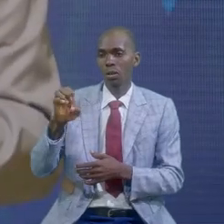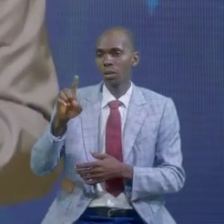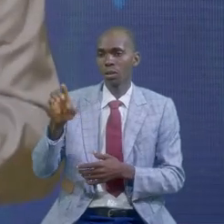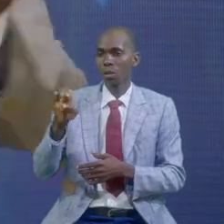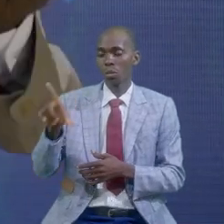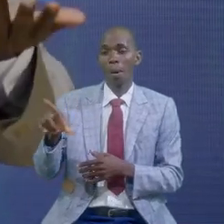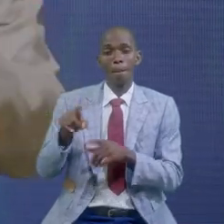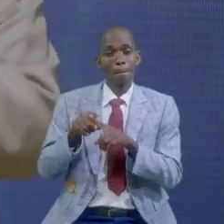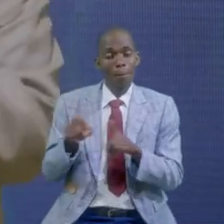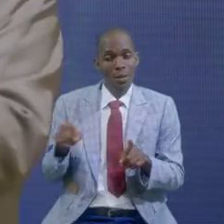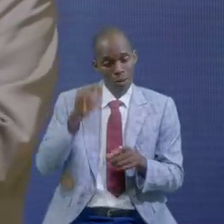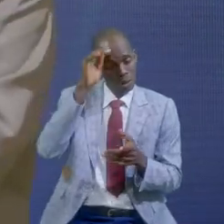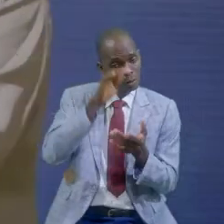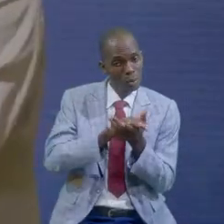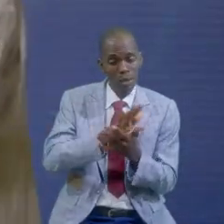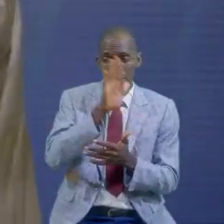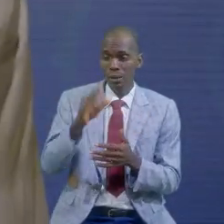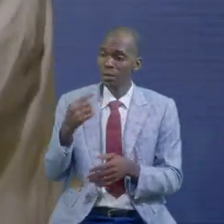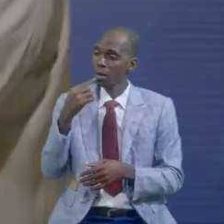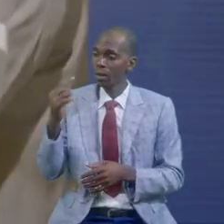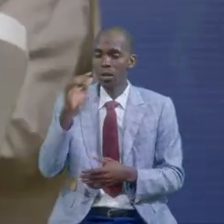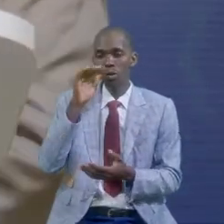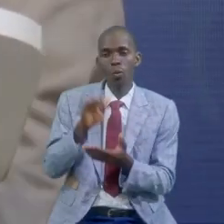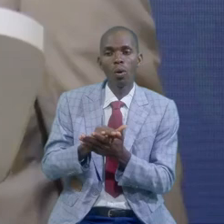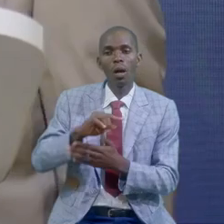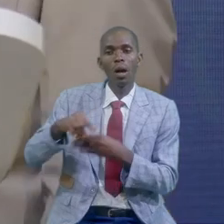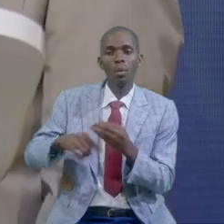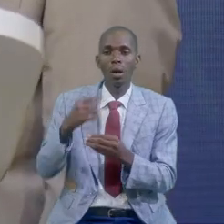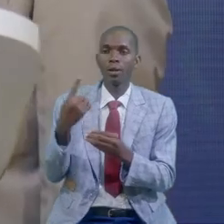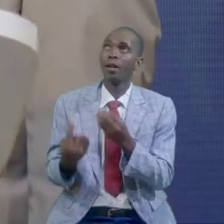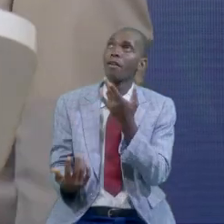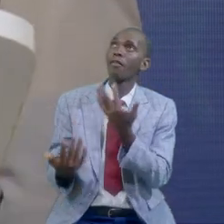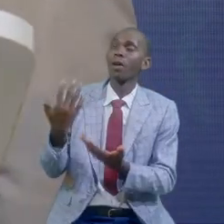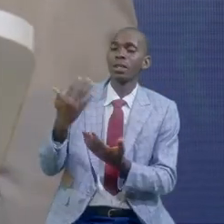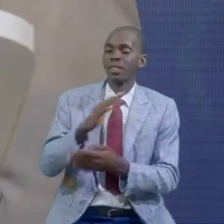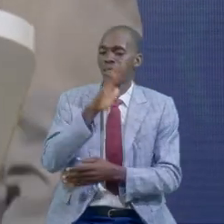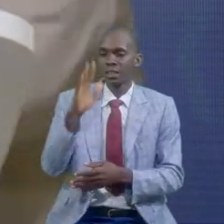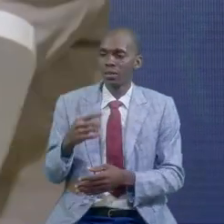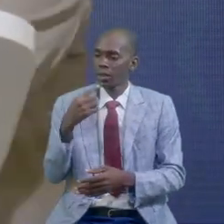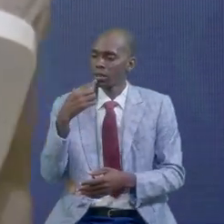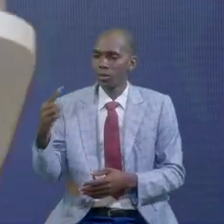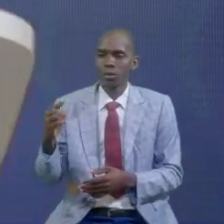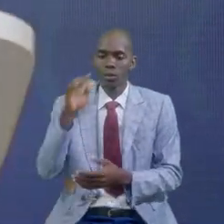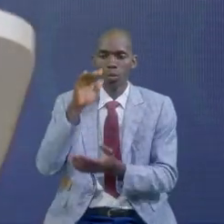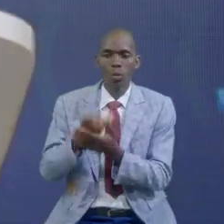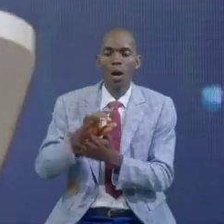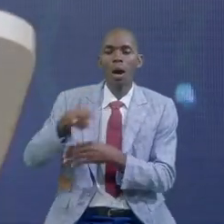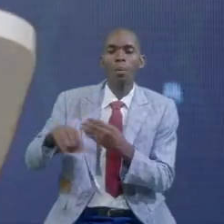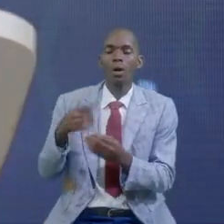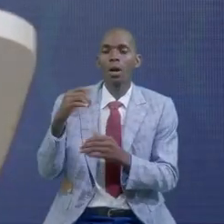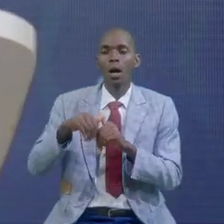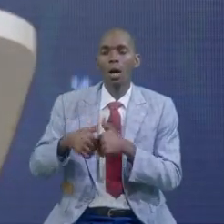fire. He didn't tell her of the failure of those prophets of Baal. He didn't tell